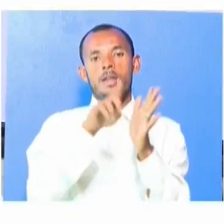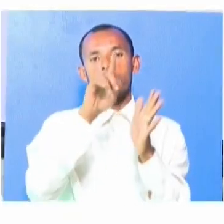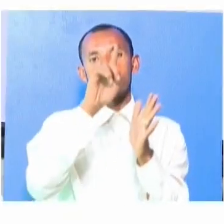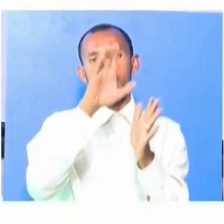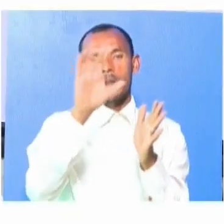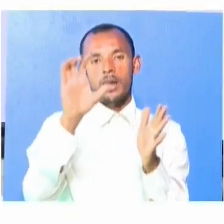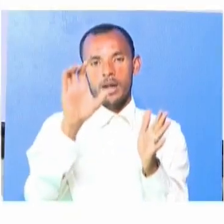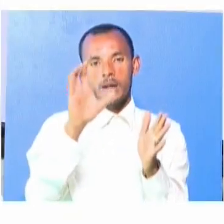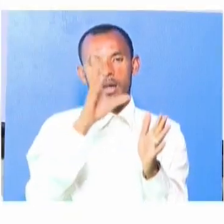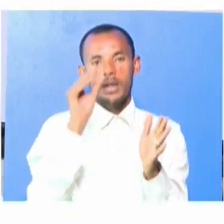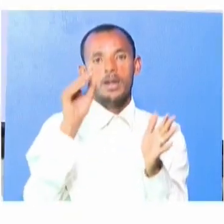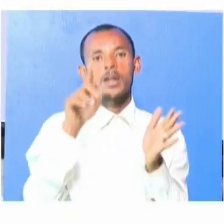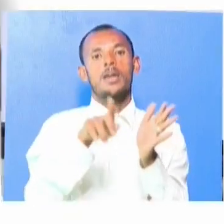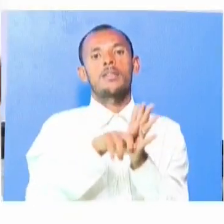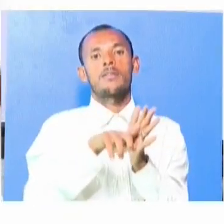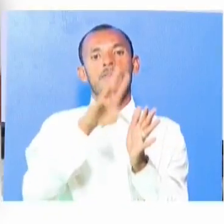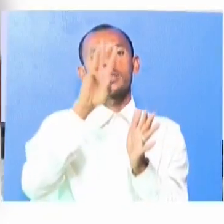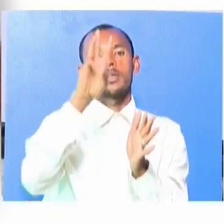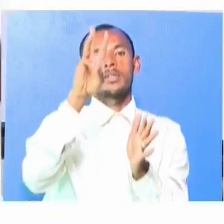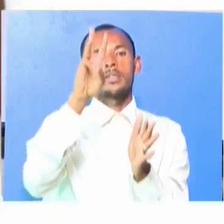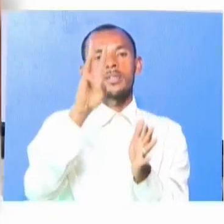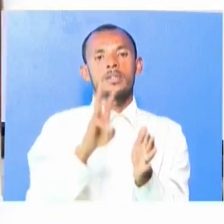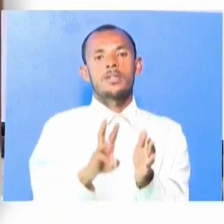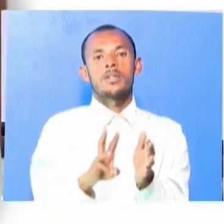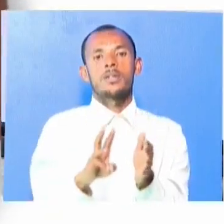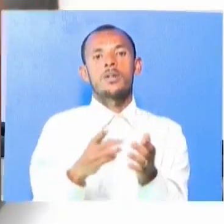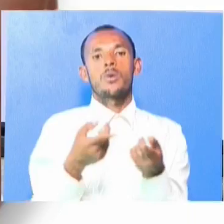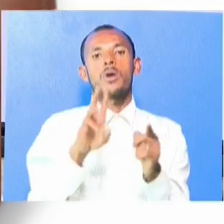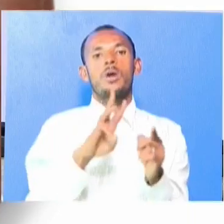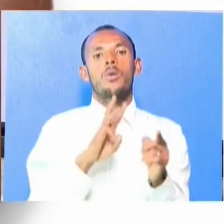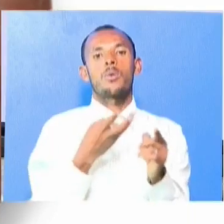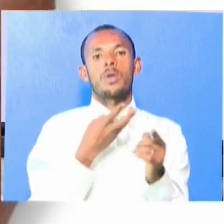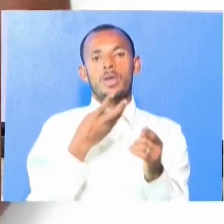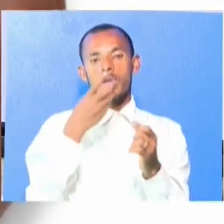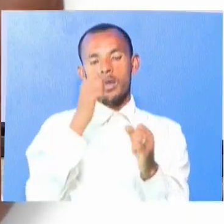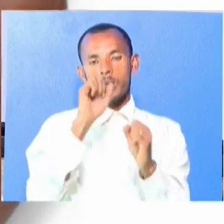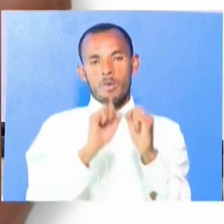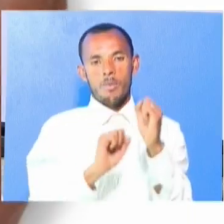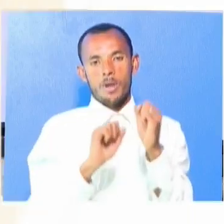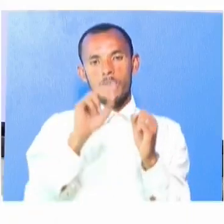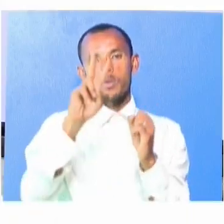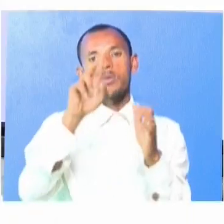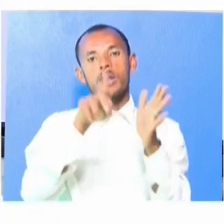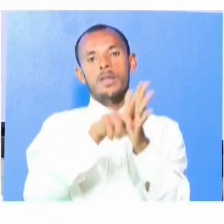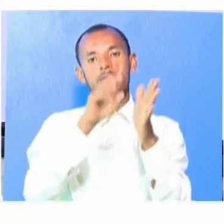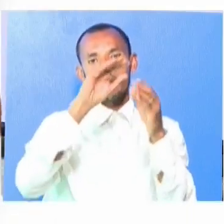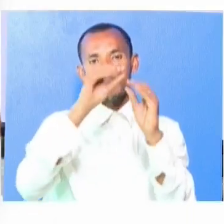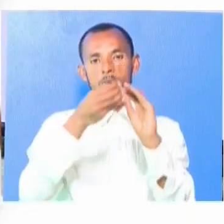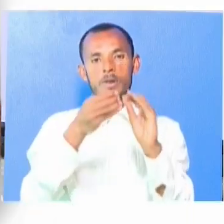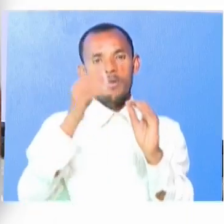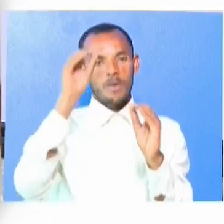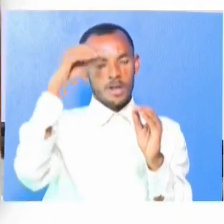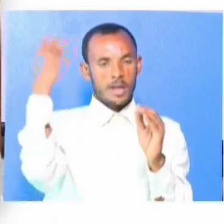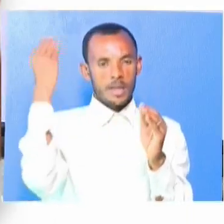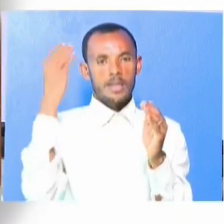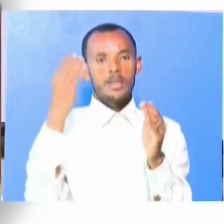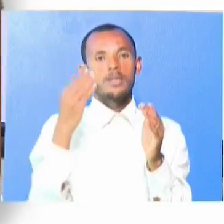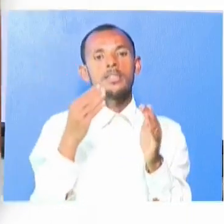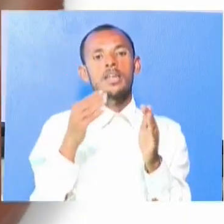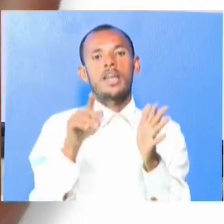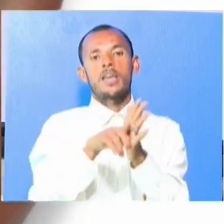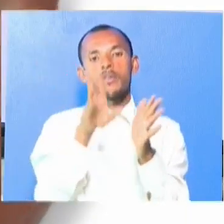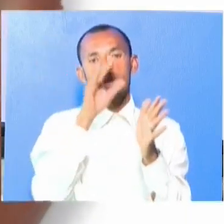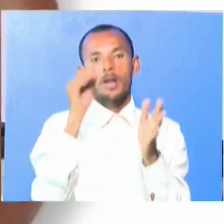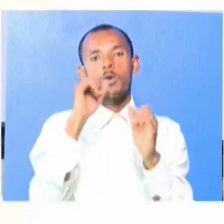100 and minus 6. When you compare two negative numbers, forget the negative sign